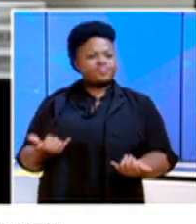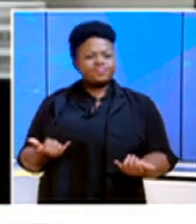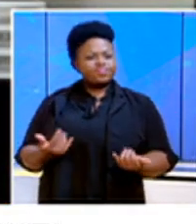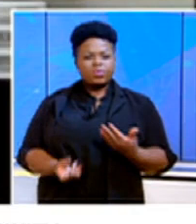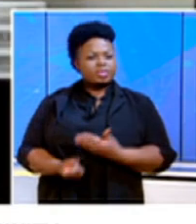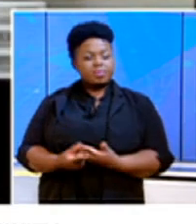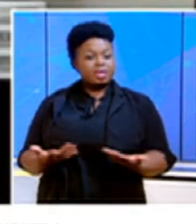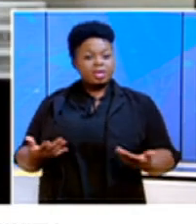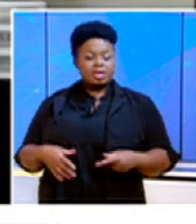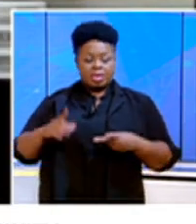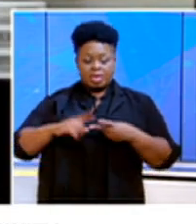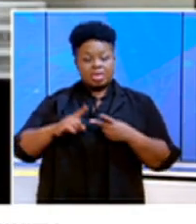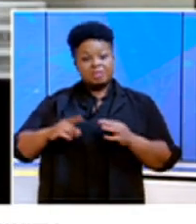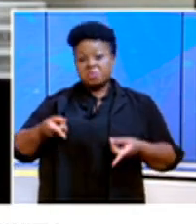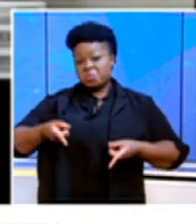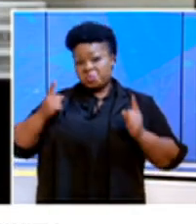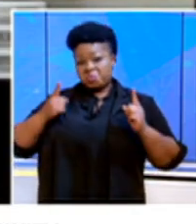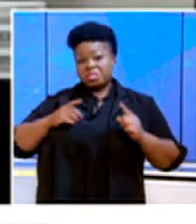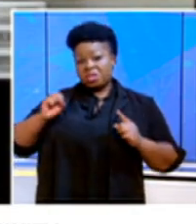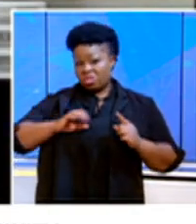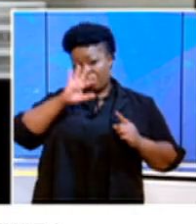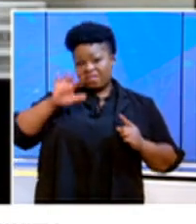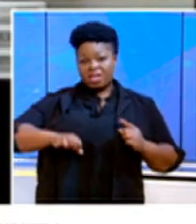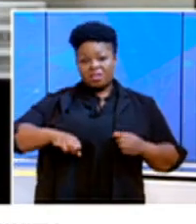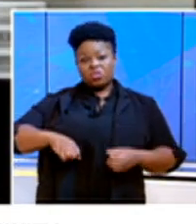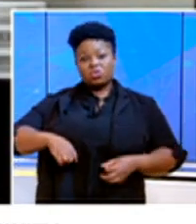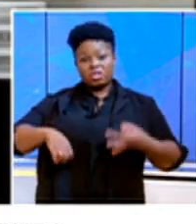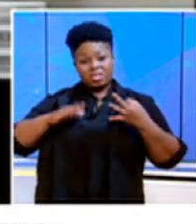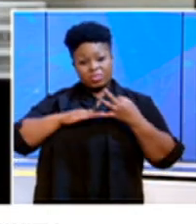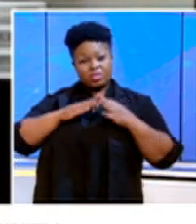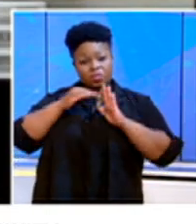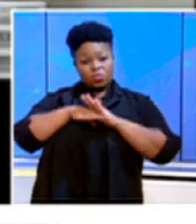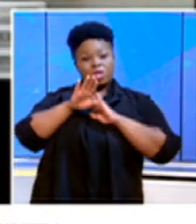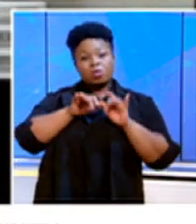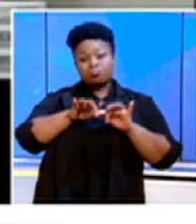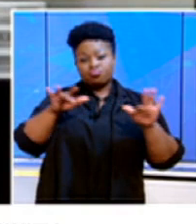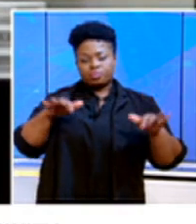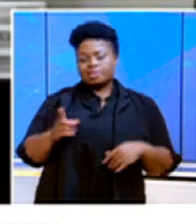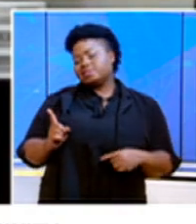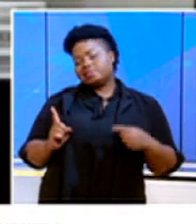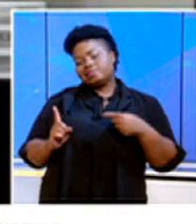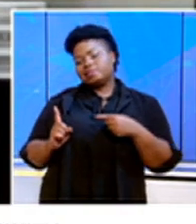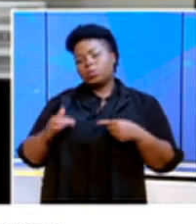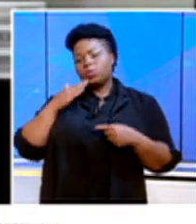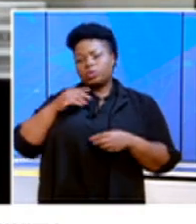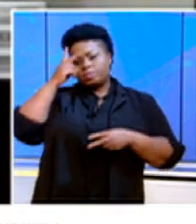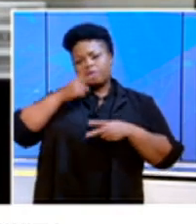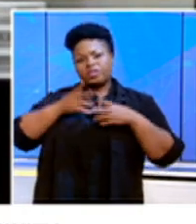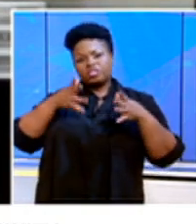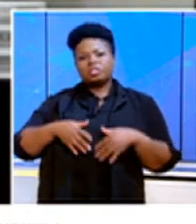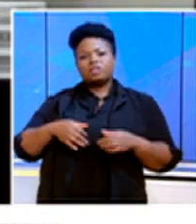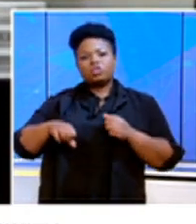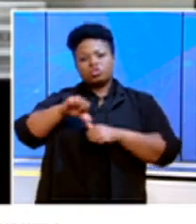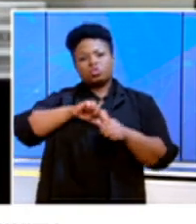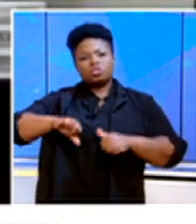also dangers of South Africa entering into that second wave. And Professor is Chairperson of the Social Security Systems Administration